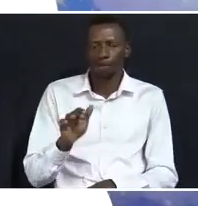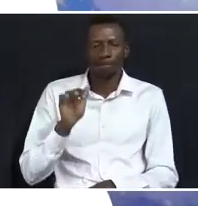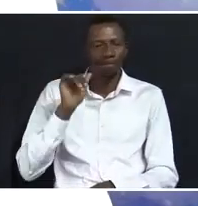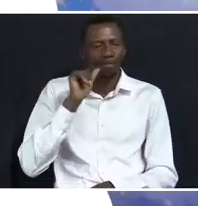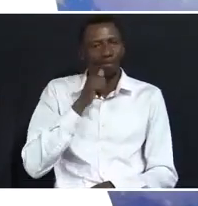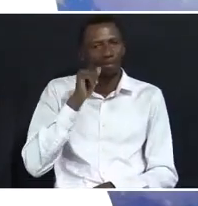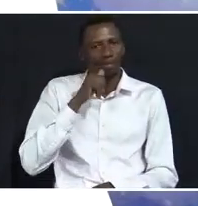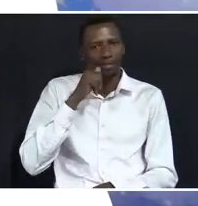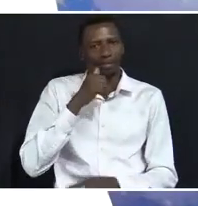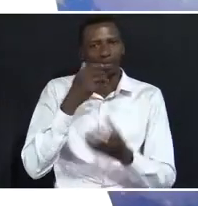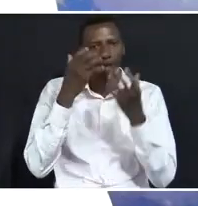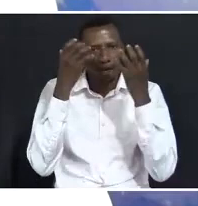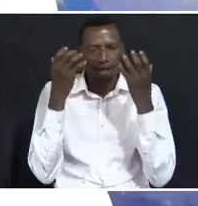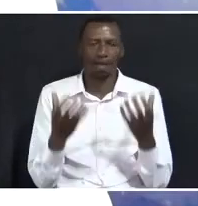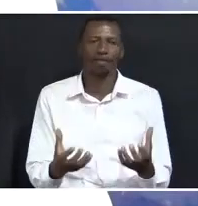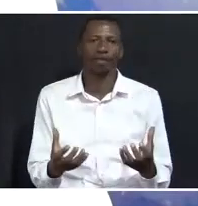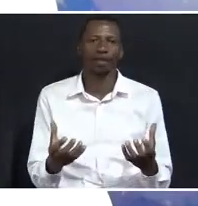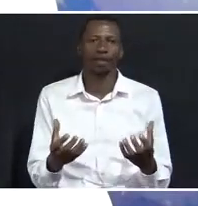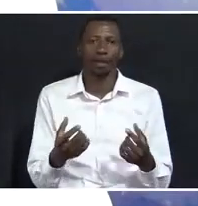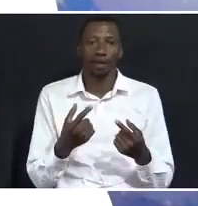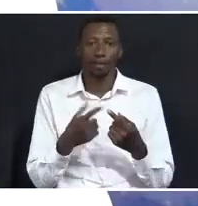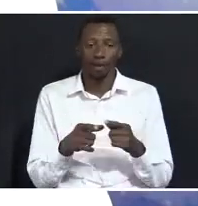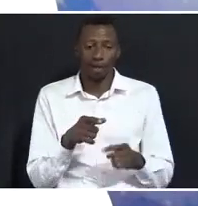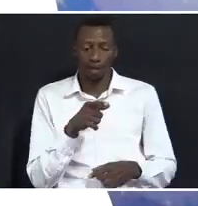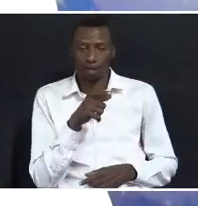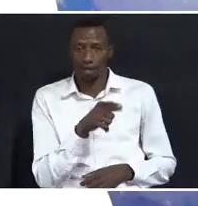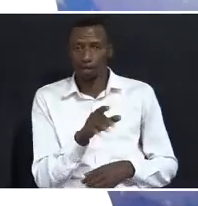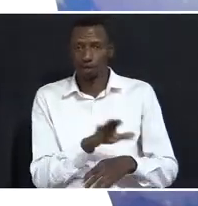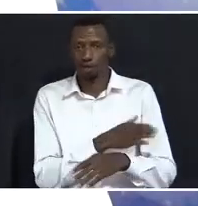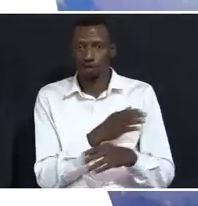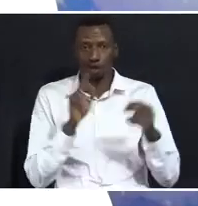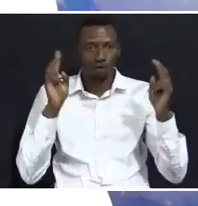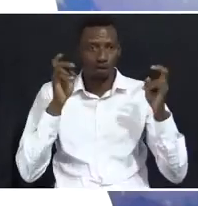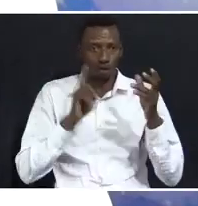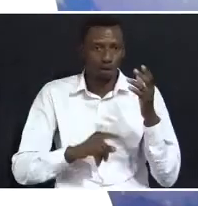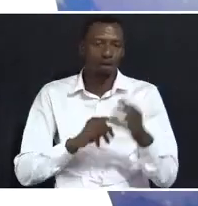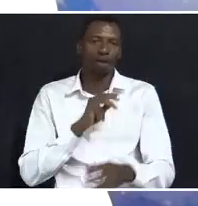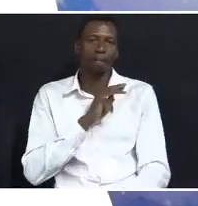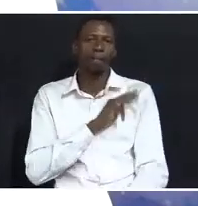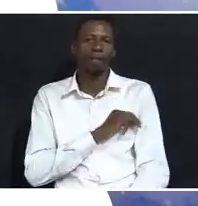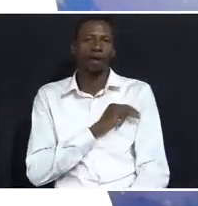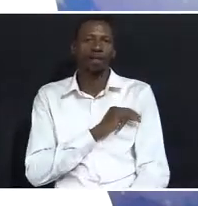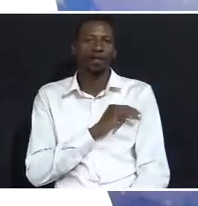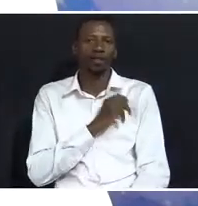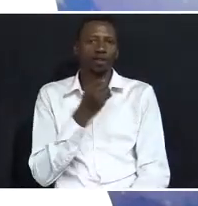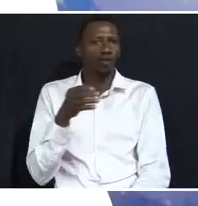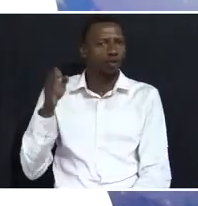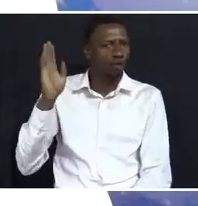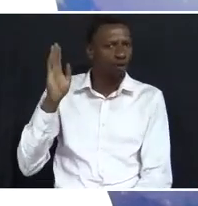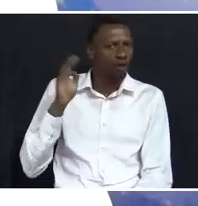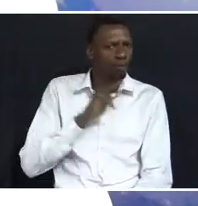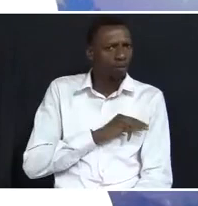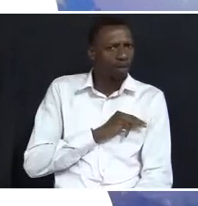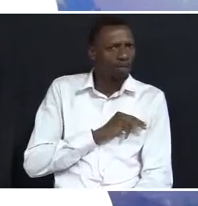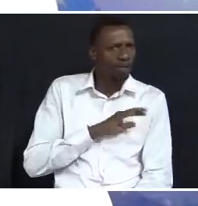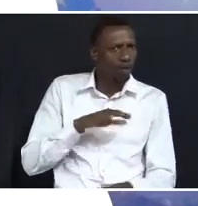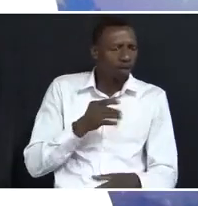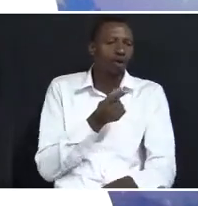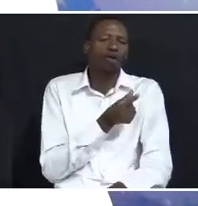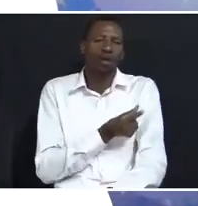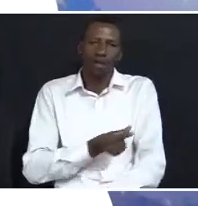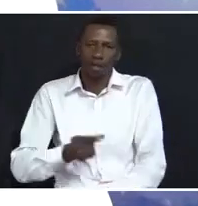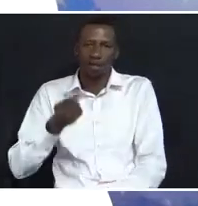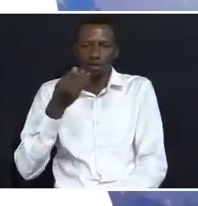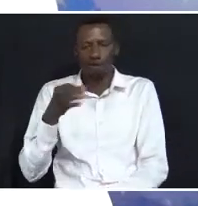just sung. But they have sung about the mercy of God. Is it mercy, Rehema? The grace of